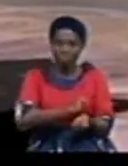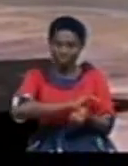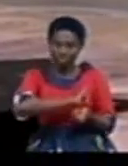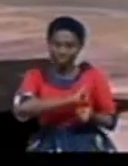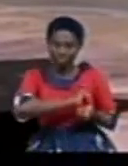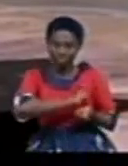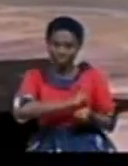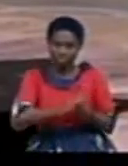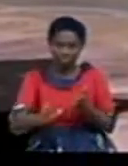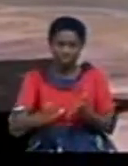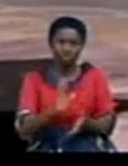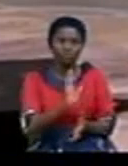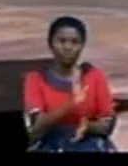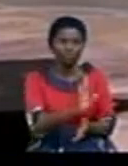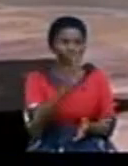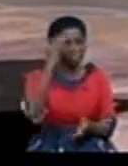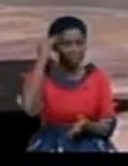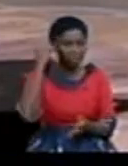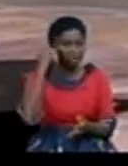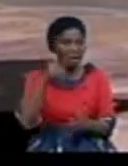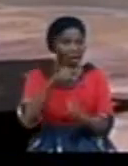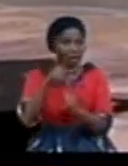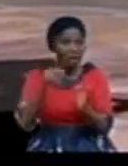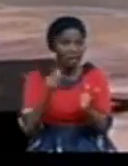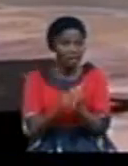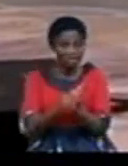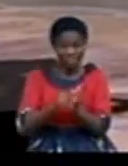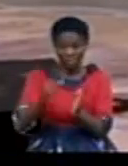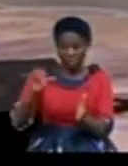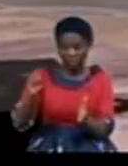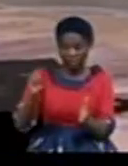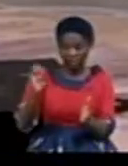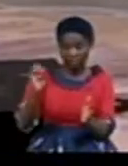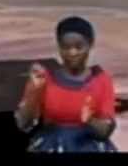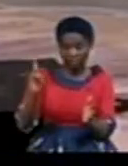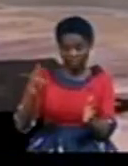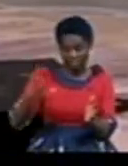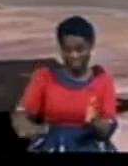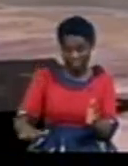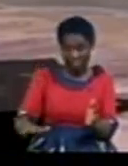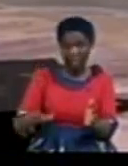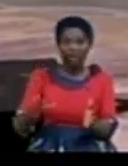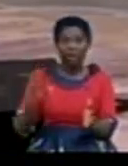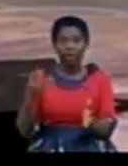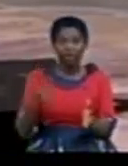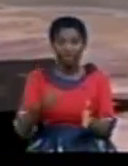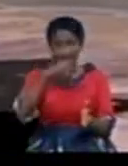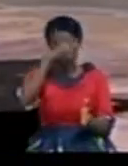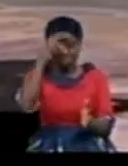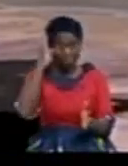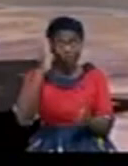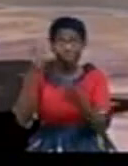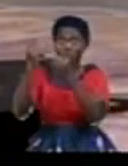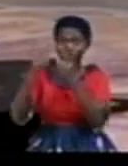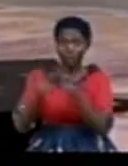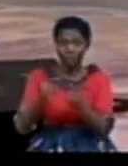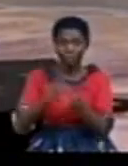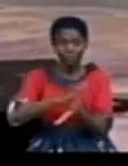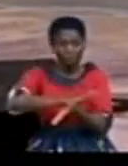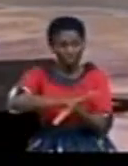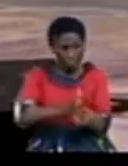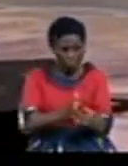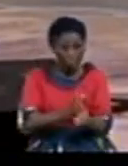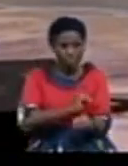the virgin, when he comes, he'll bruise the head of the devil. And thou,